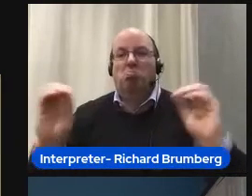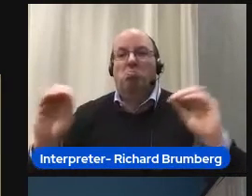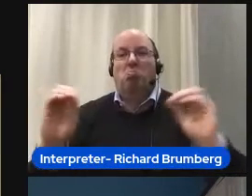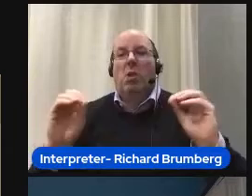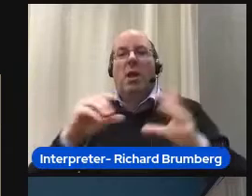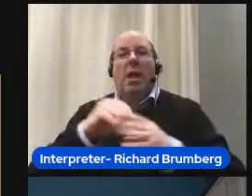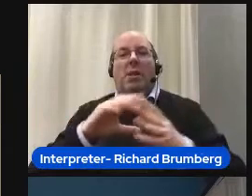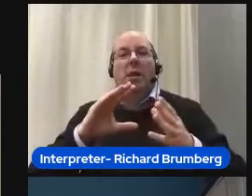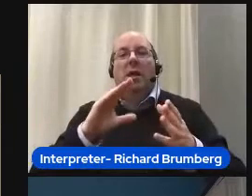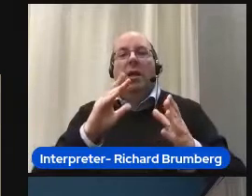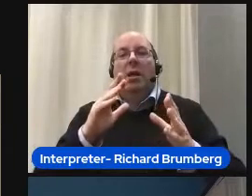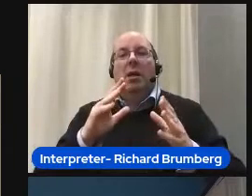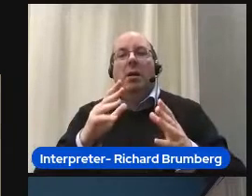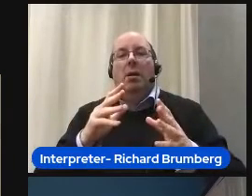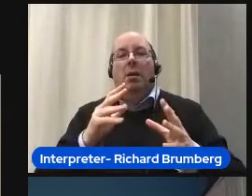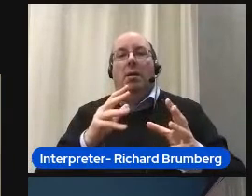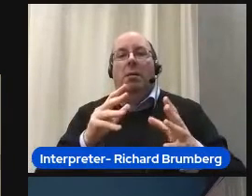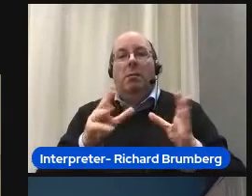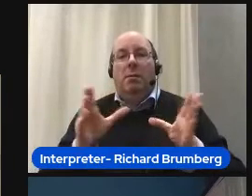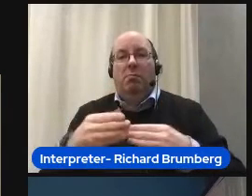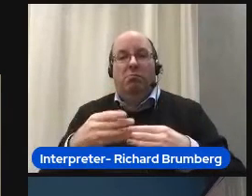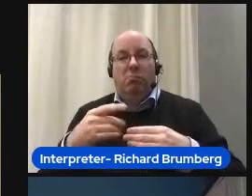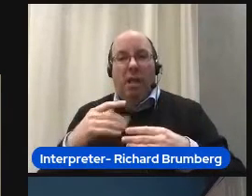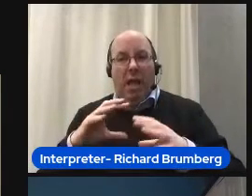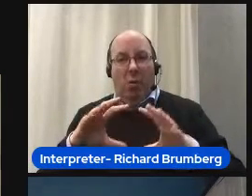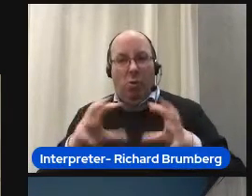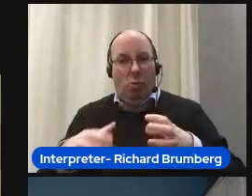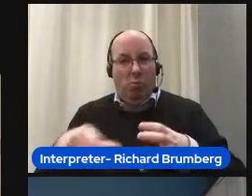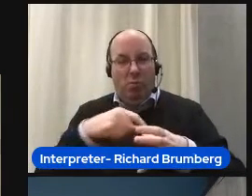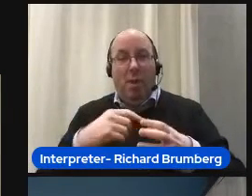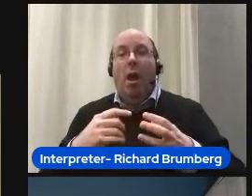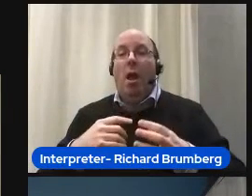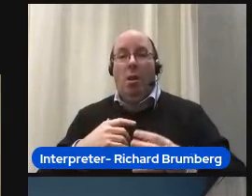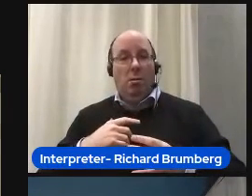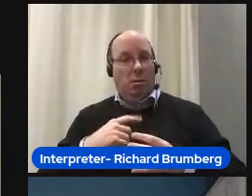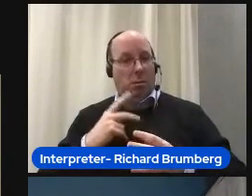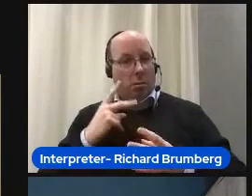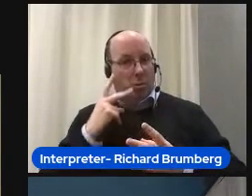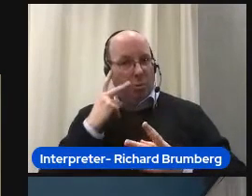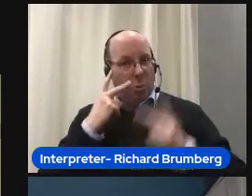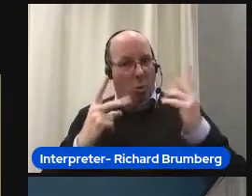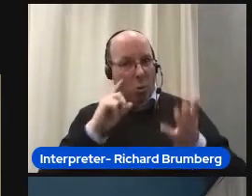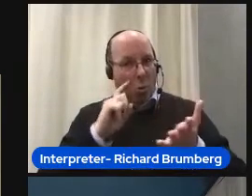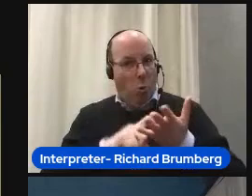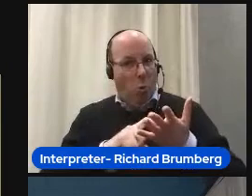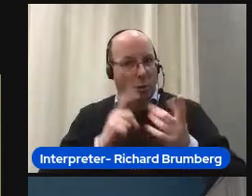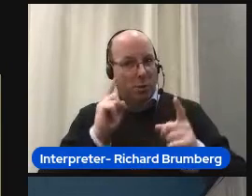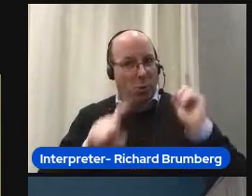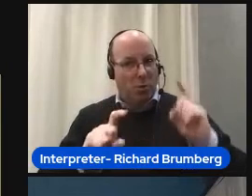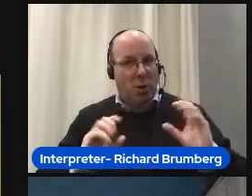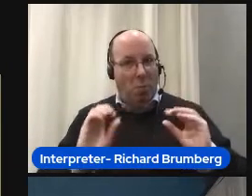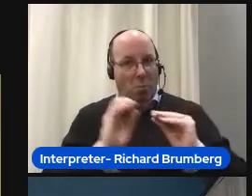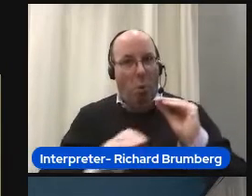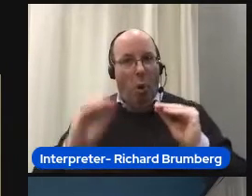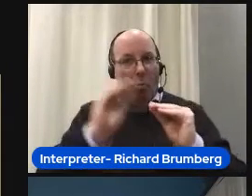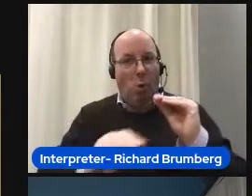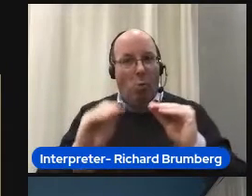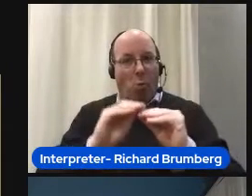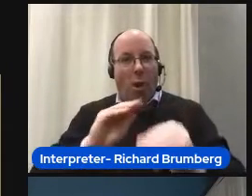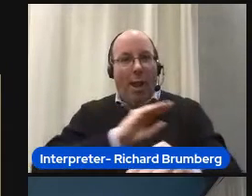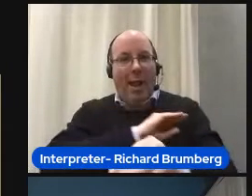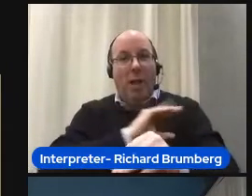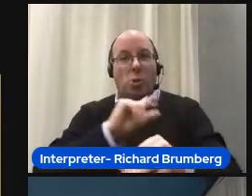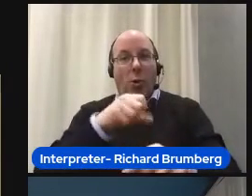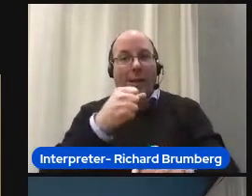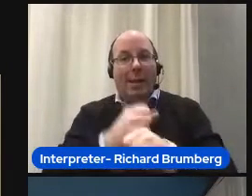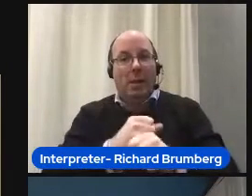the communal boxes that we had. And so I think it's been amazing to watch that energy and support develop over